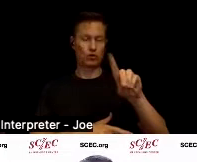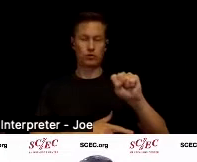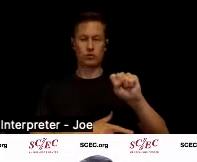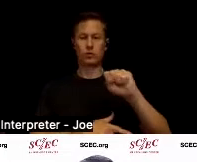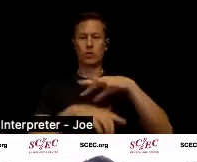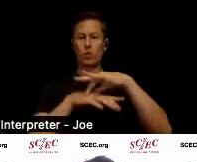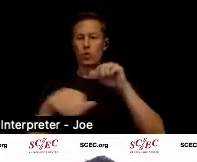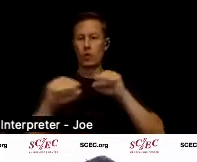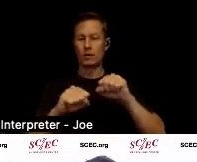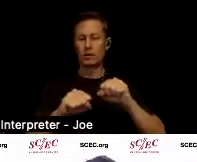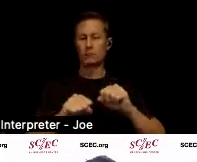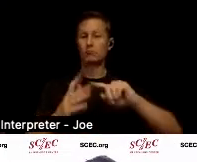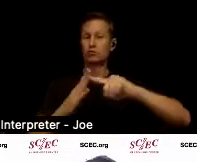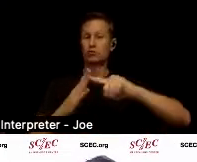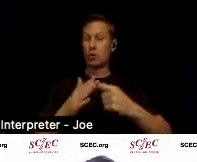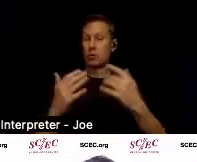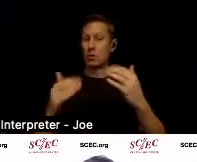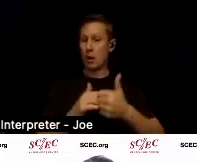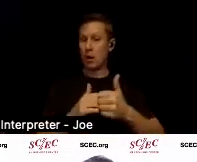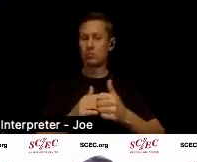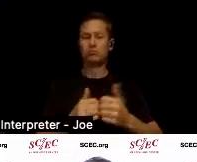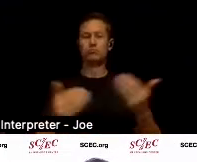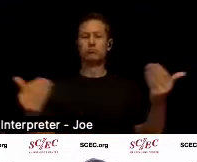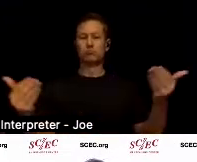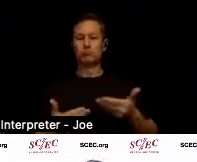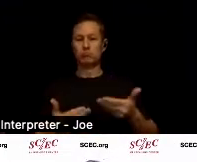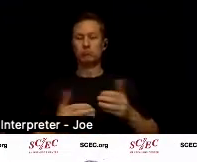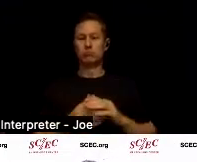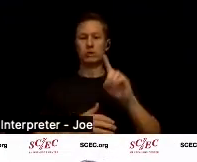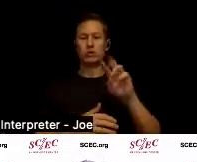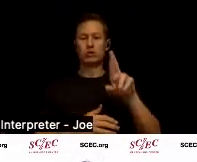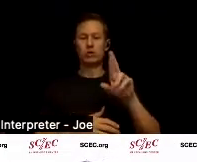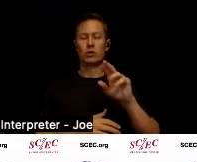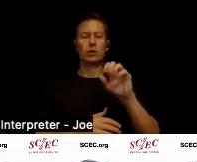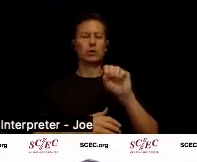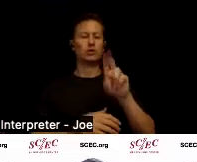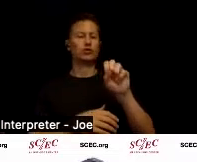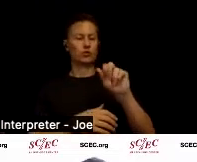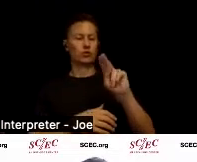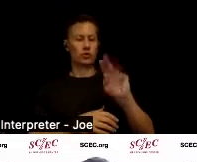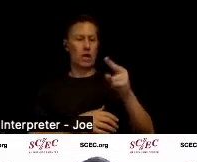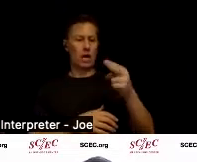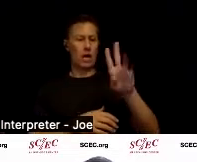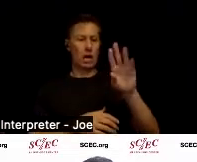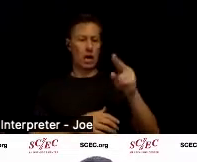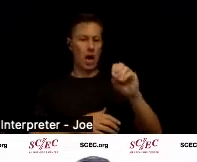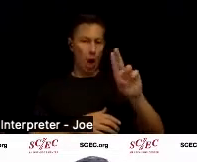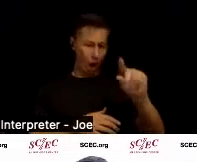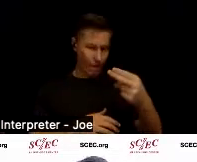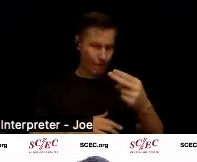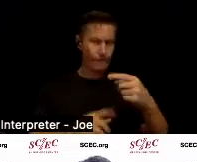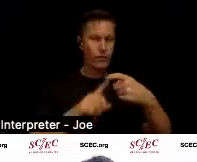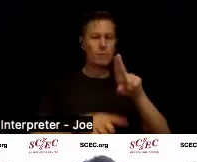So to begin, we're going to introduce Dr. Susan Huff with the US Geological Survey, and Sue, I